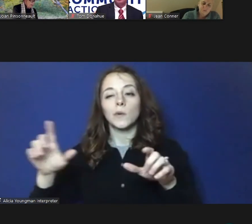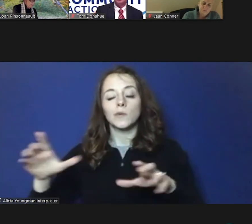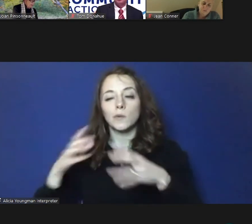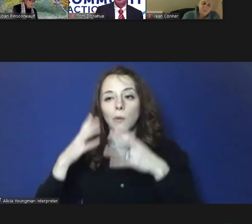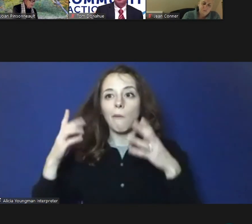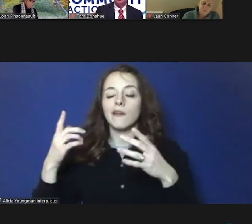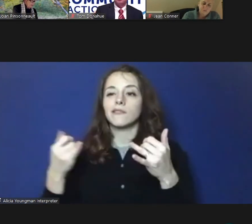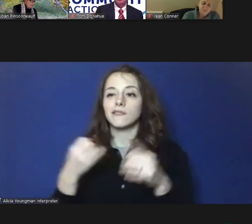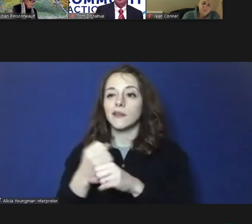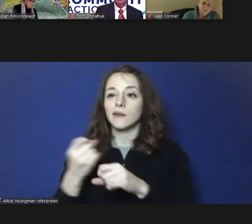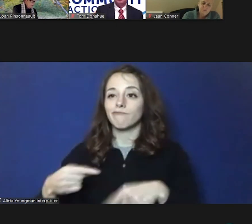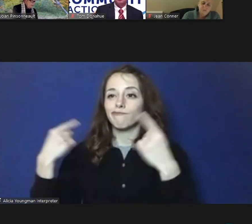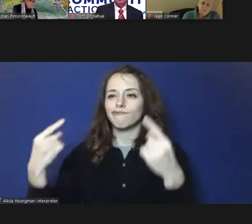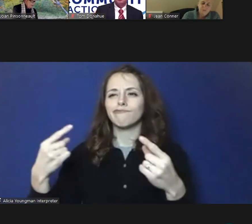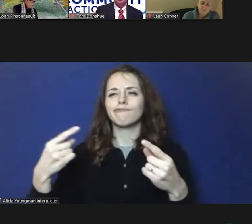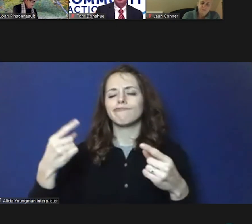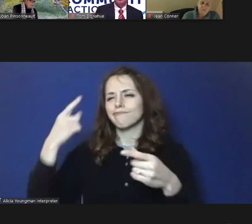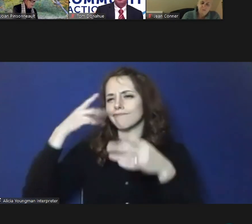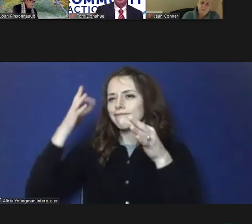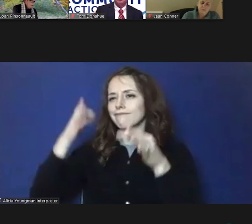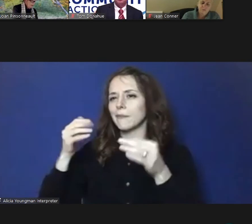year. Certainly.